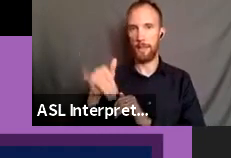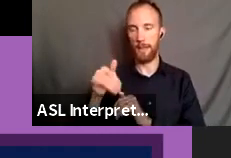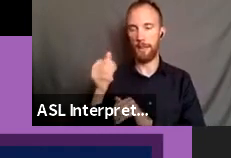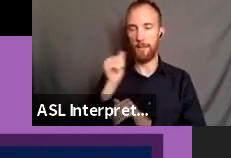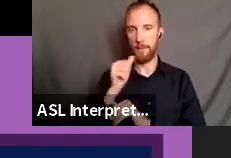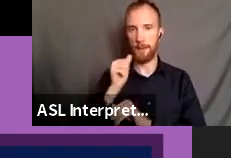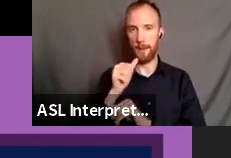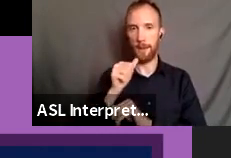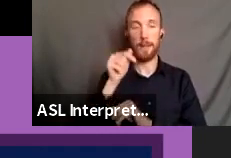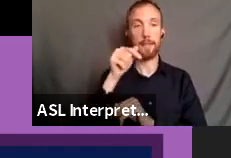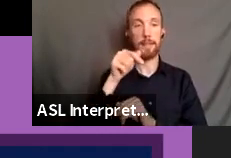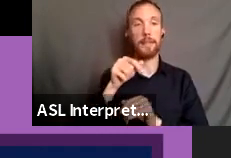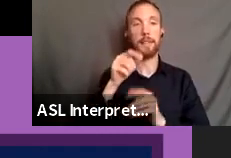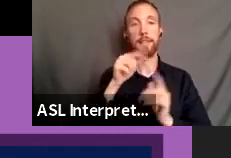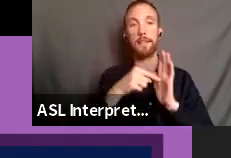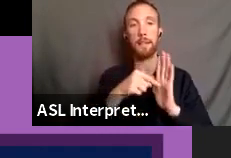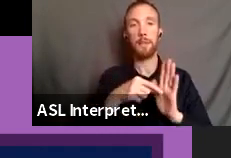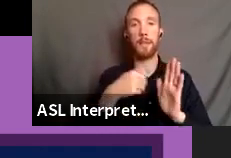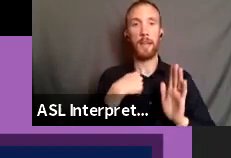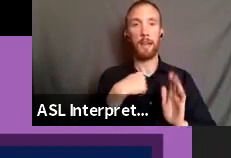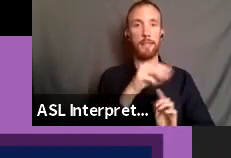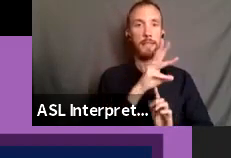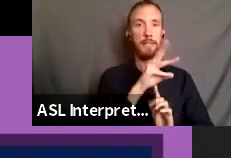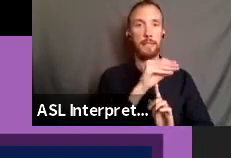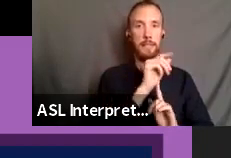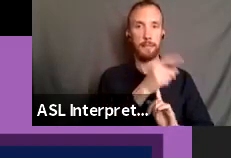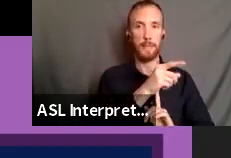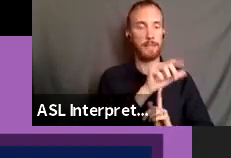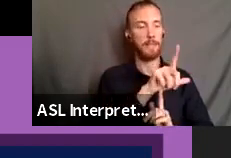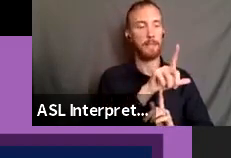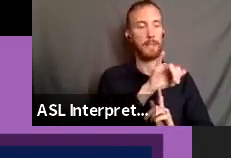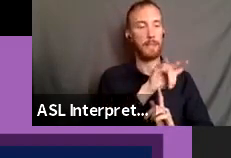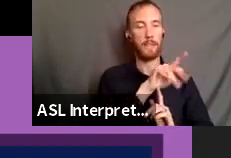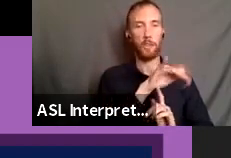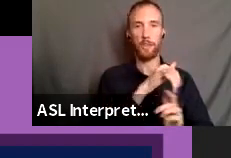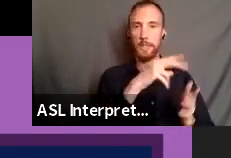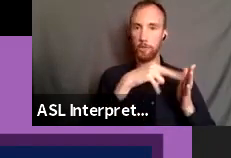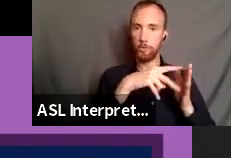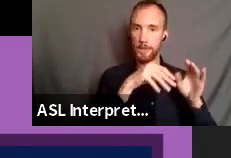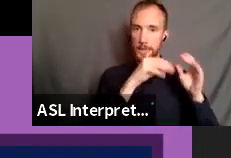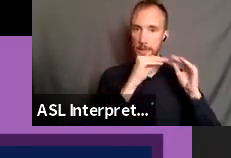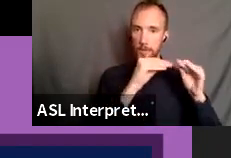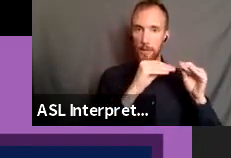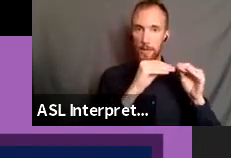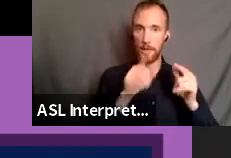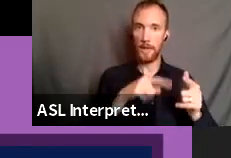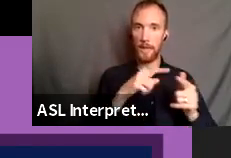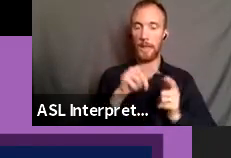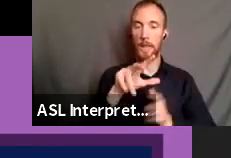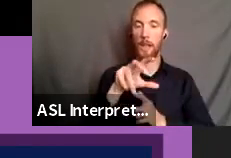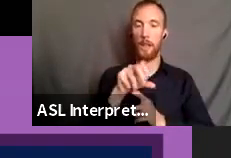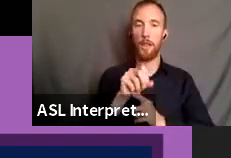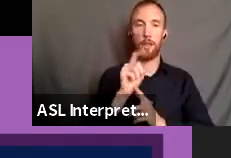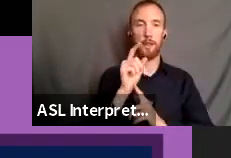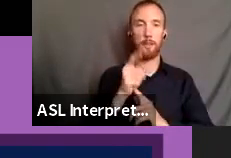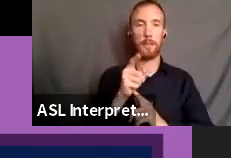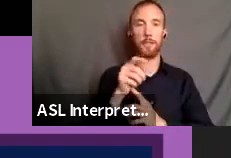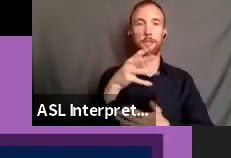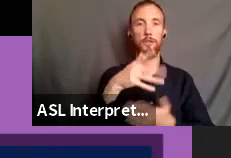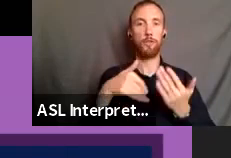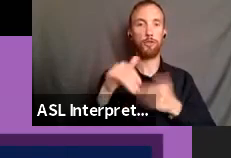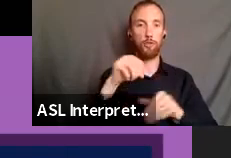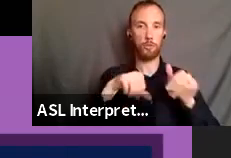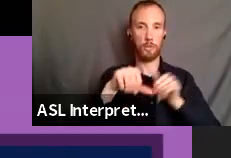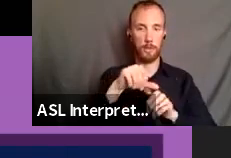day with 60 minutes of synchronous literacy minute instruction and 30 minutes of synchronous social science instruction then